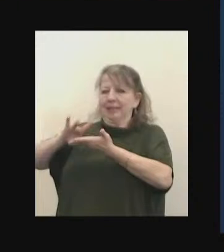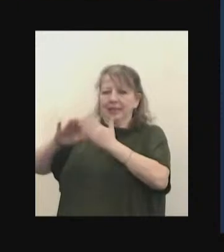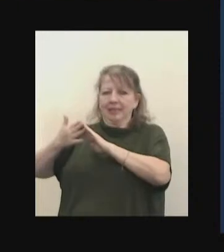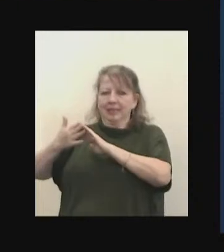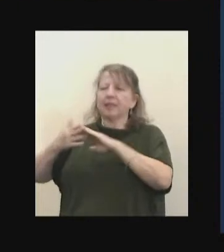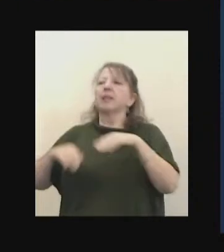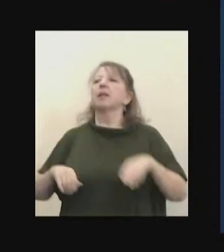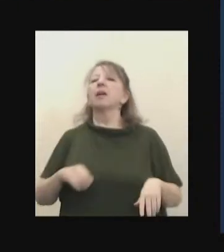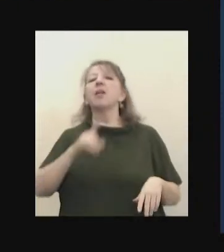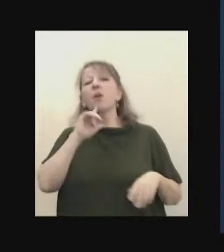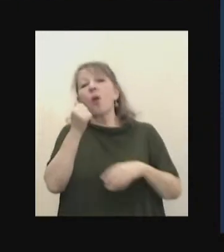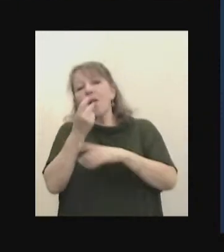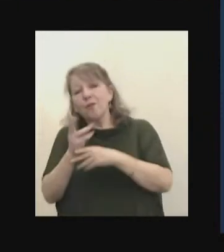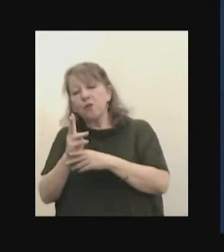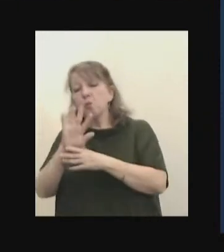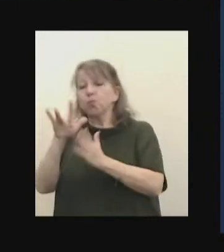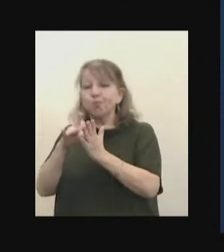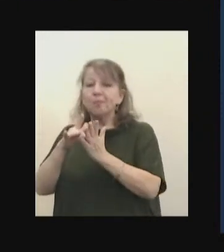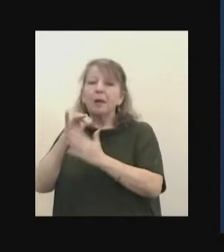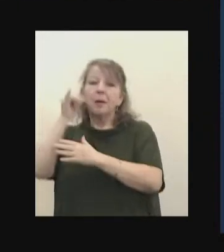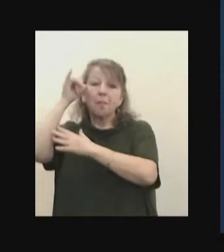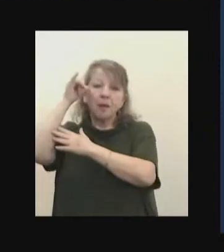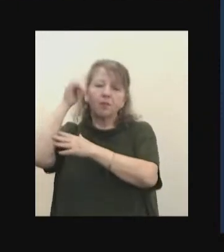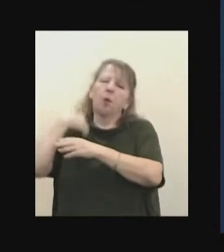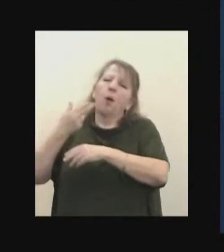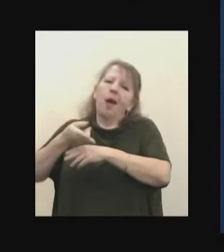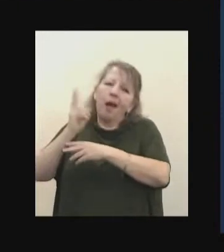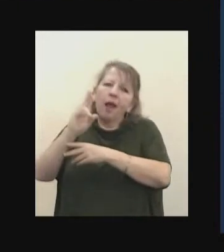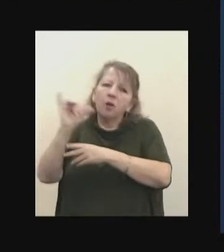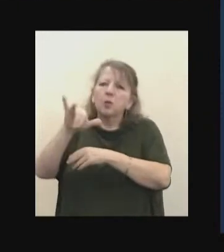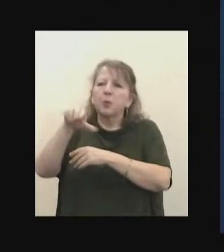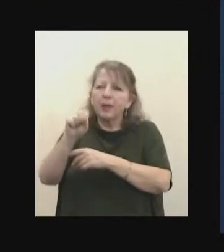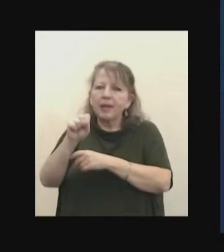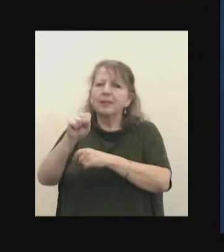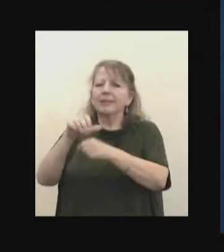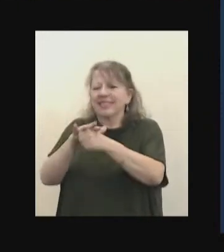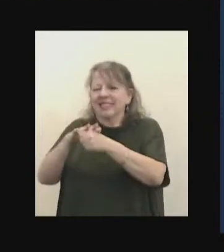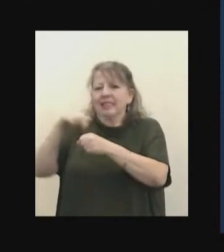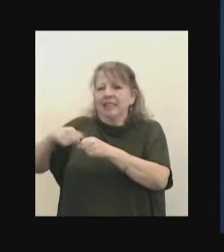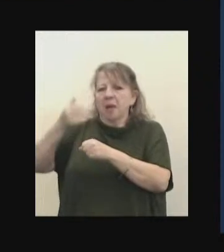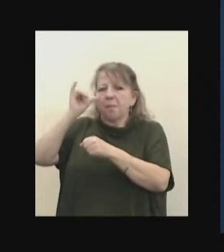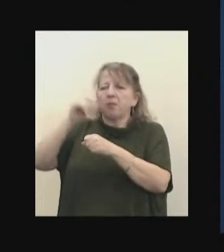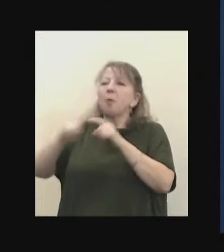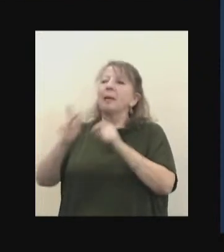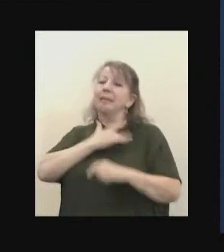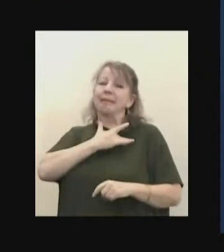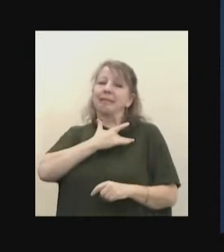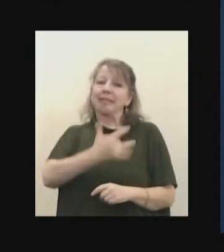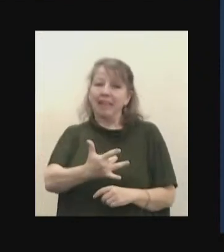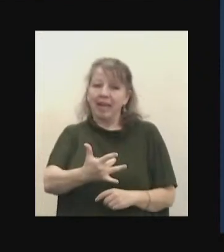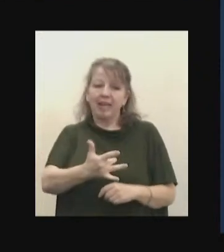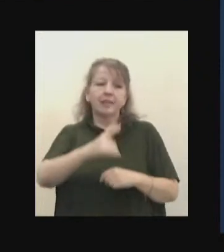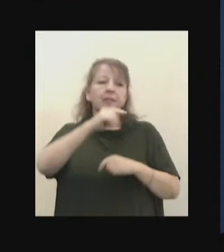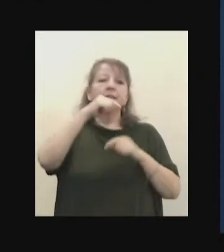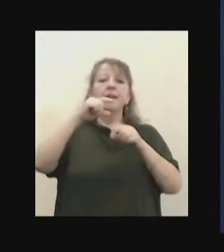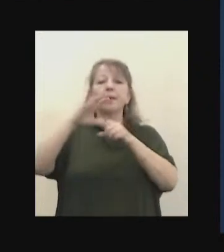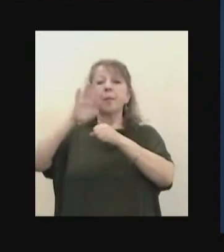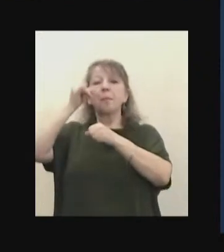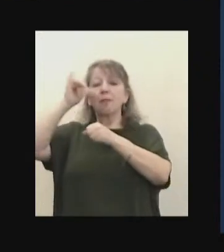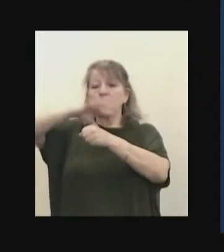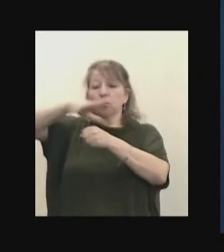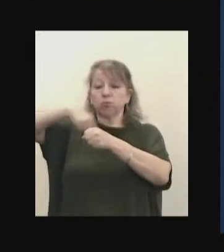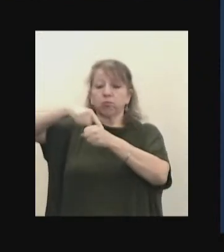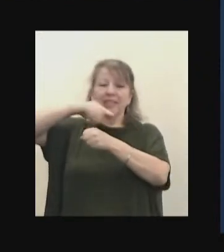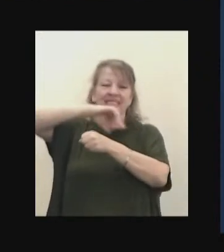some Buffalo areas, of course, that are high too, but in general, the suburbs and the rural areas have much